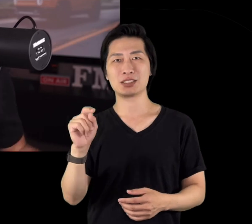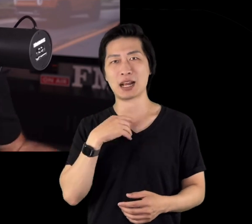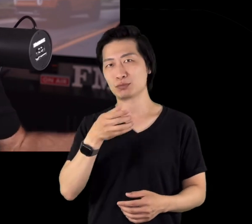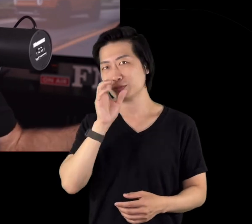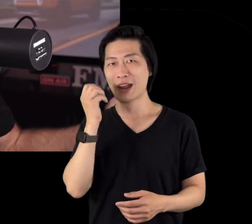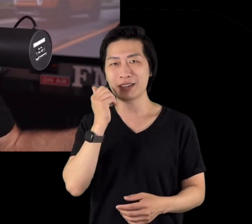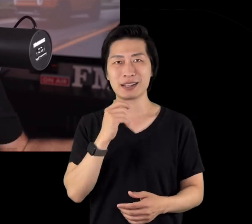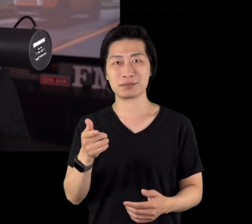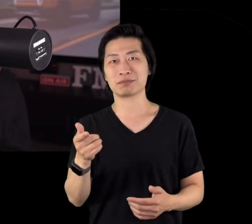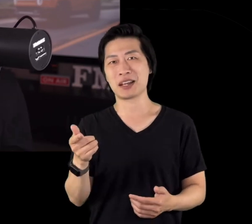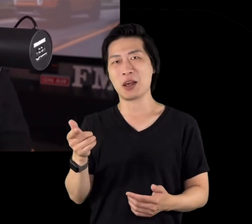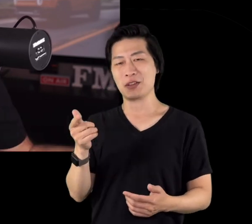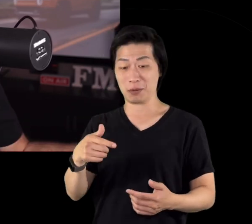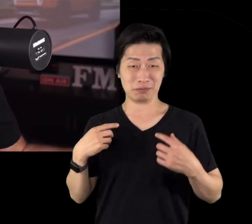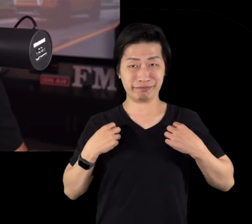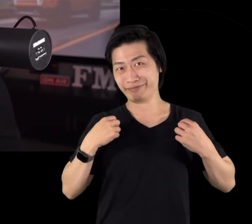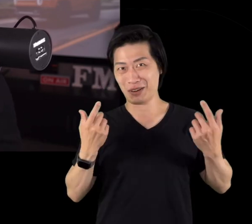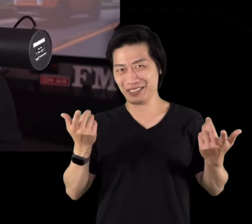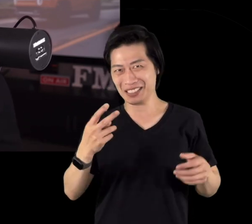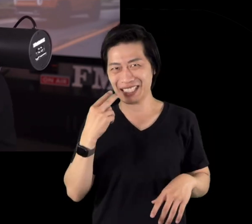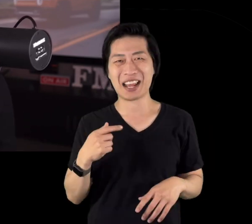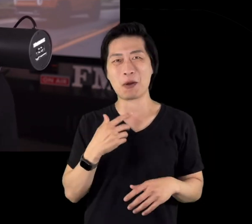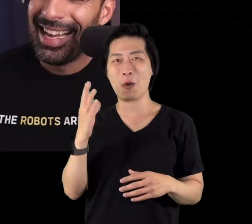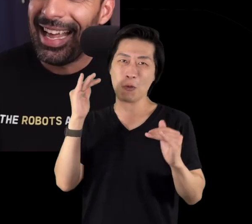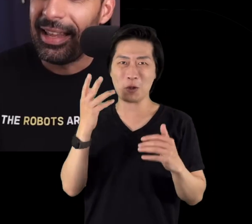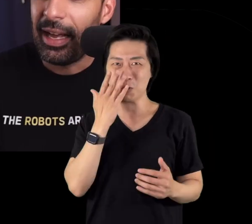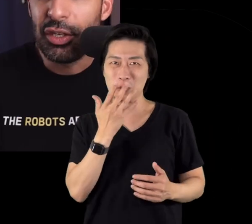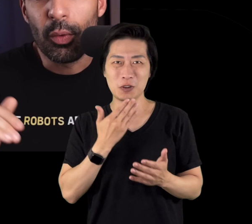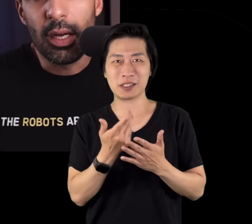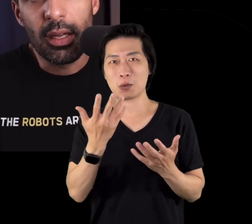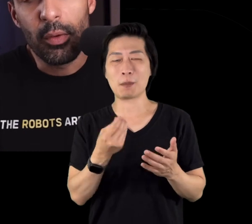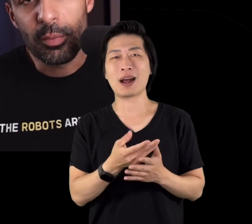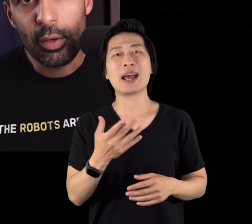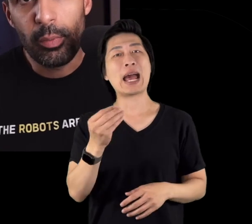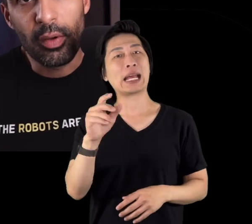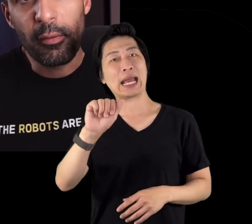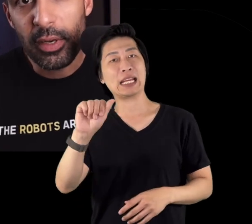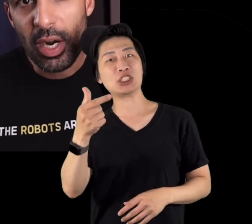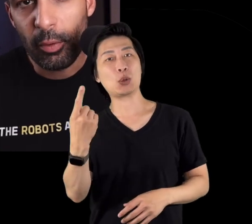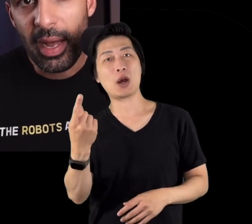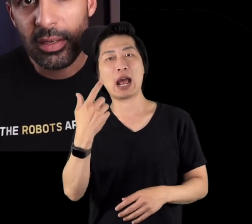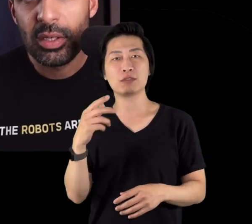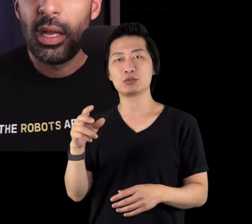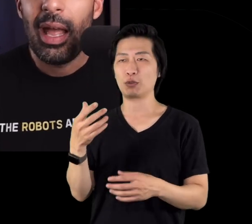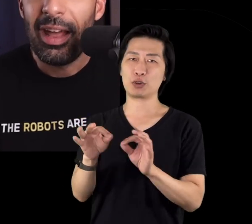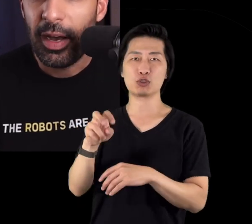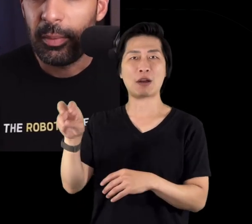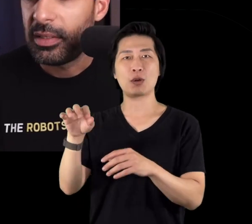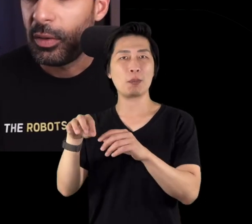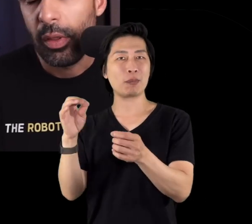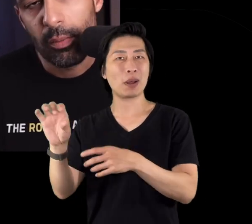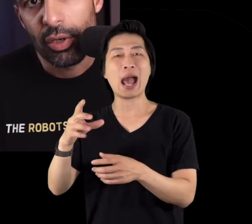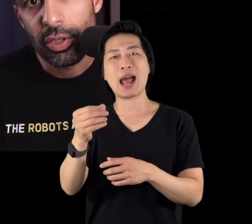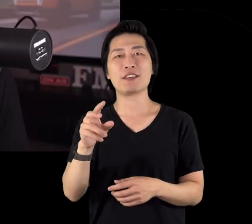my merch shirts right now. I'm not a model. Hopefully it looks good. And AG1, if you use my coupon, you get free travel packs and